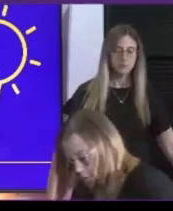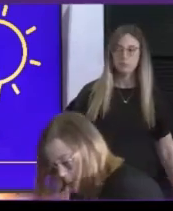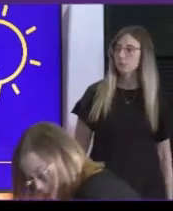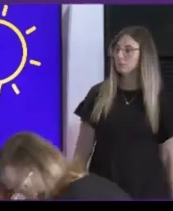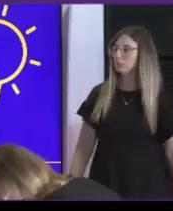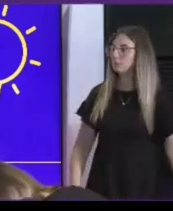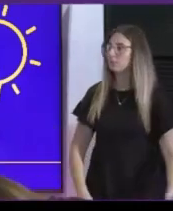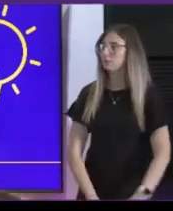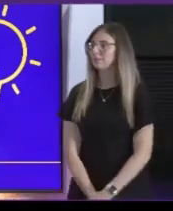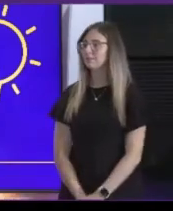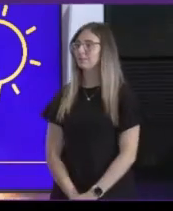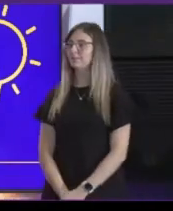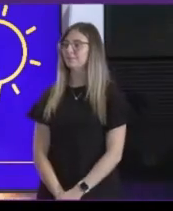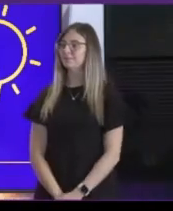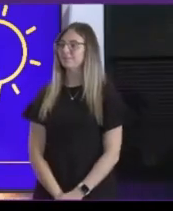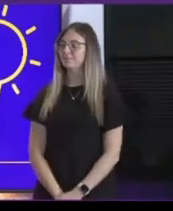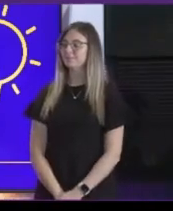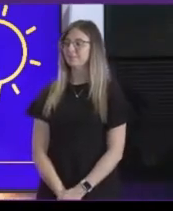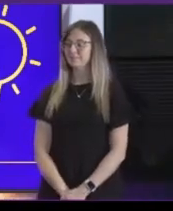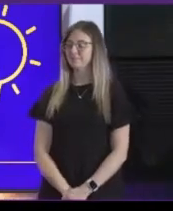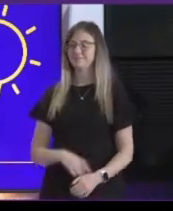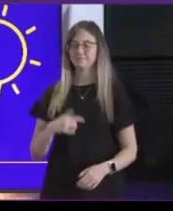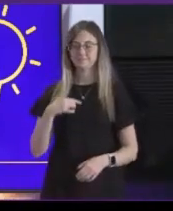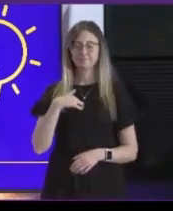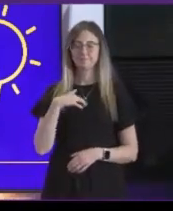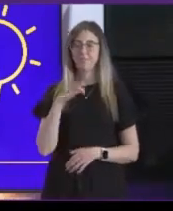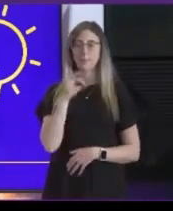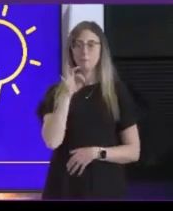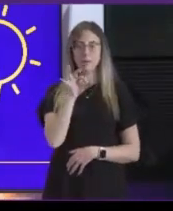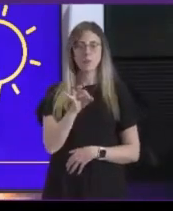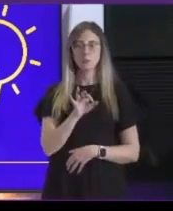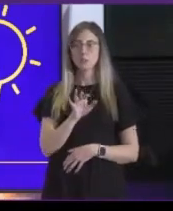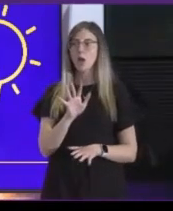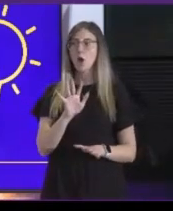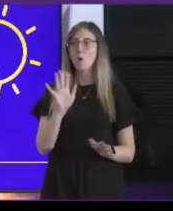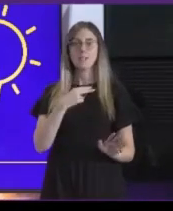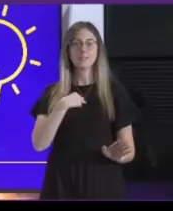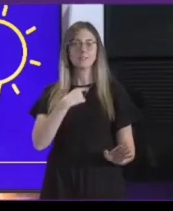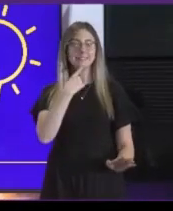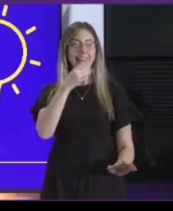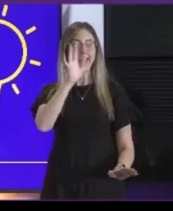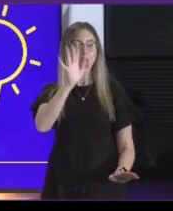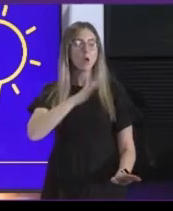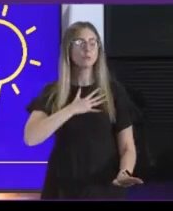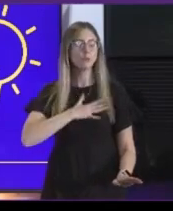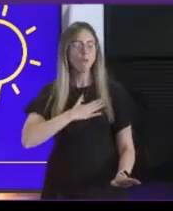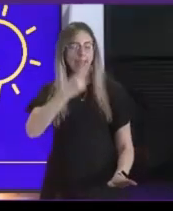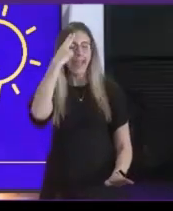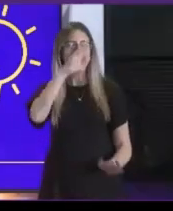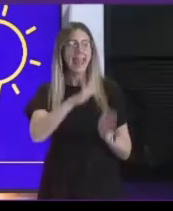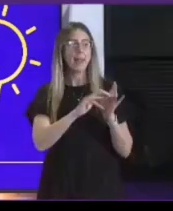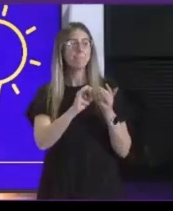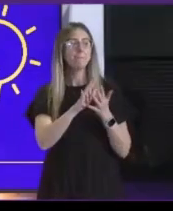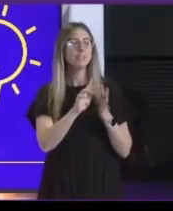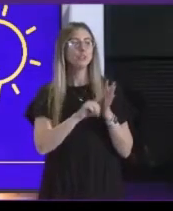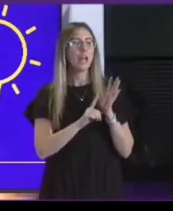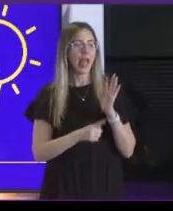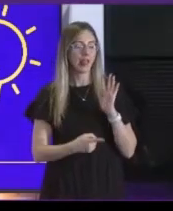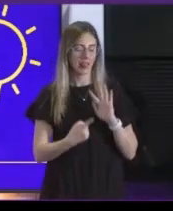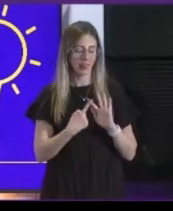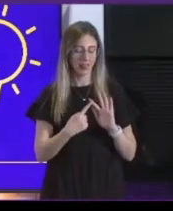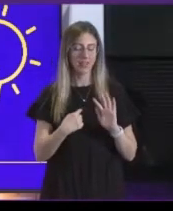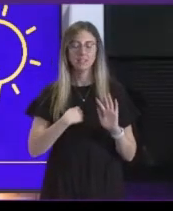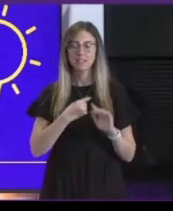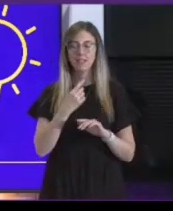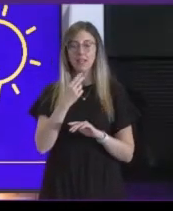Michelle. Hi, thank you. My question is around. Say hello, Michelle. Hello, sorry, I'm Michelle. my